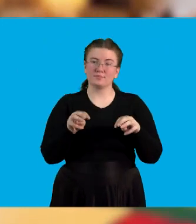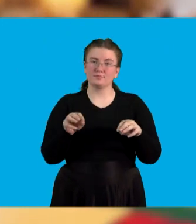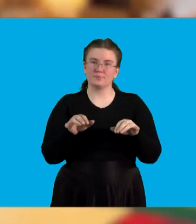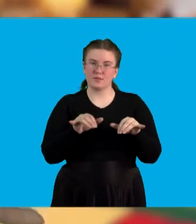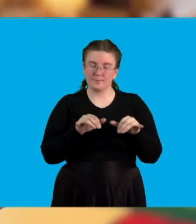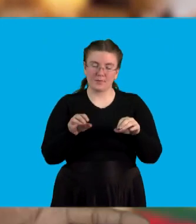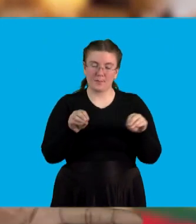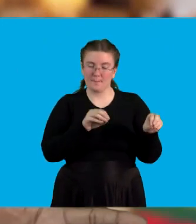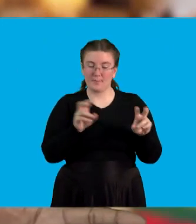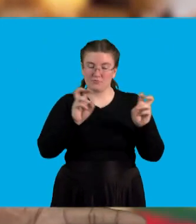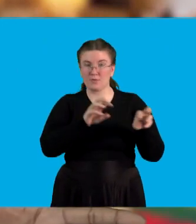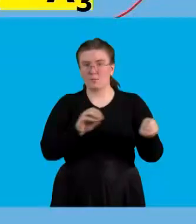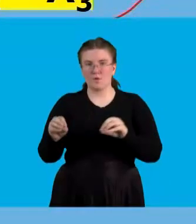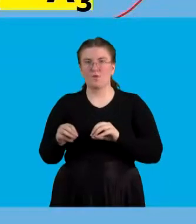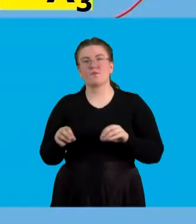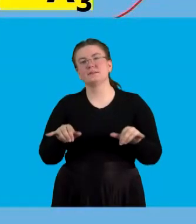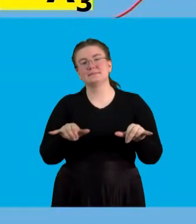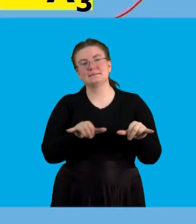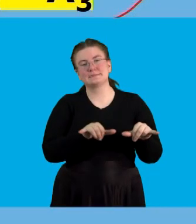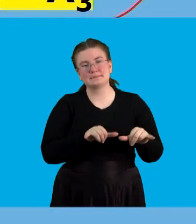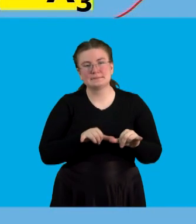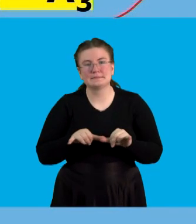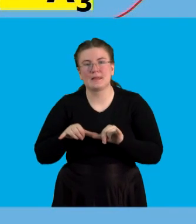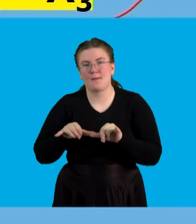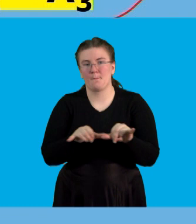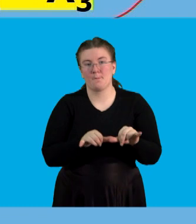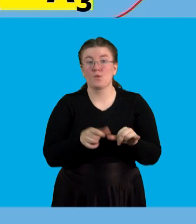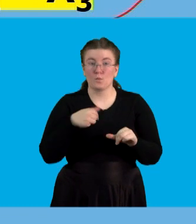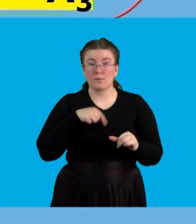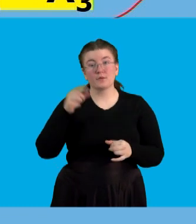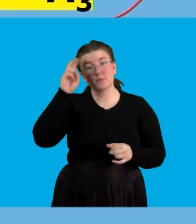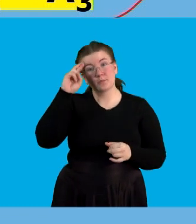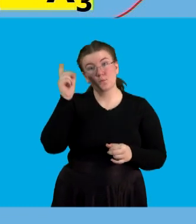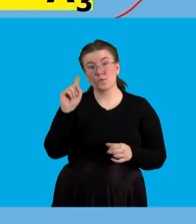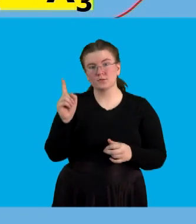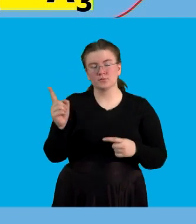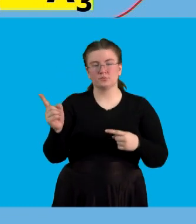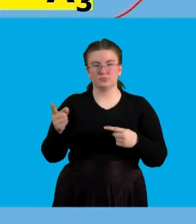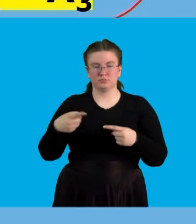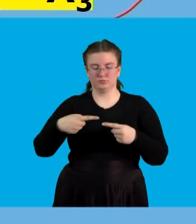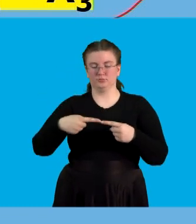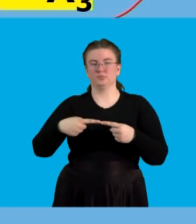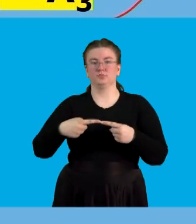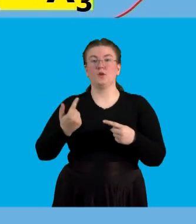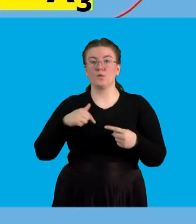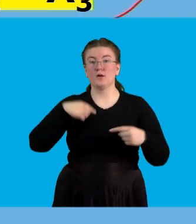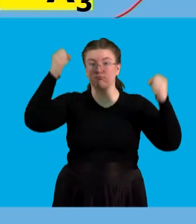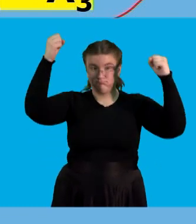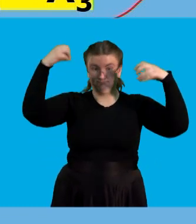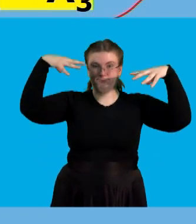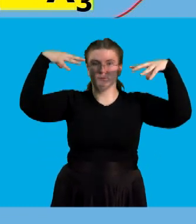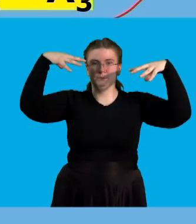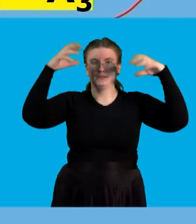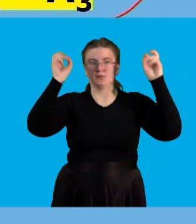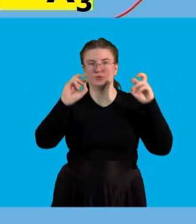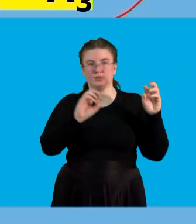the same throughout. So what we need to remember about these two electrical circuits is that they are both closed. That is why we can